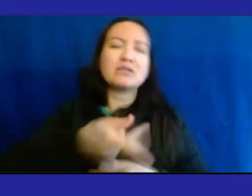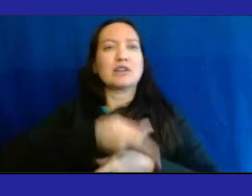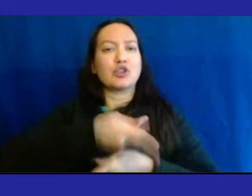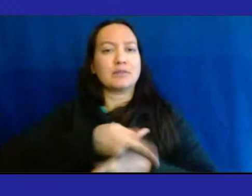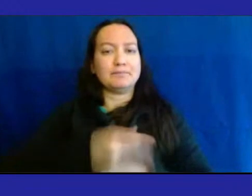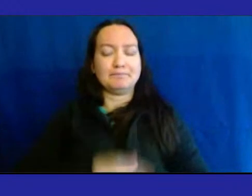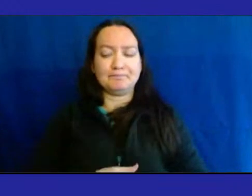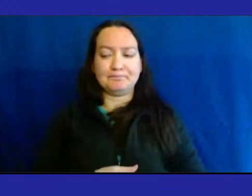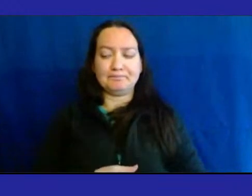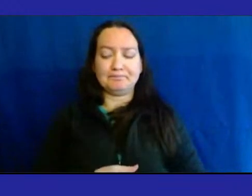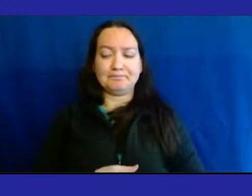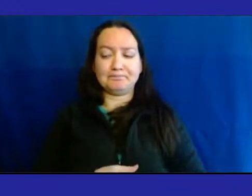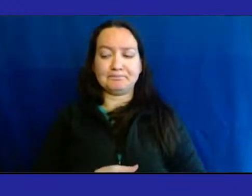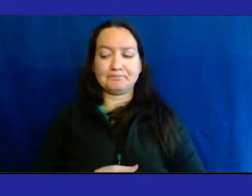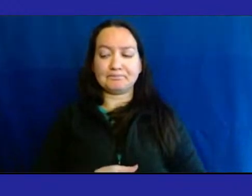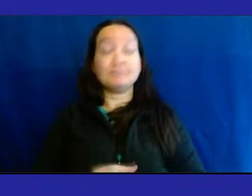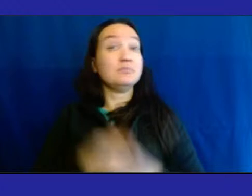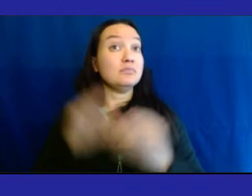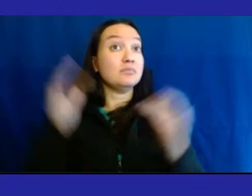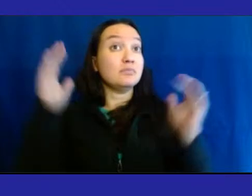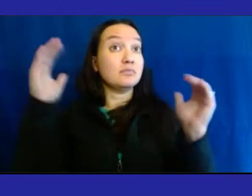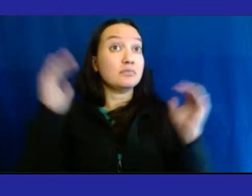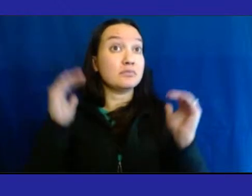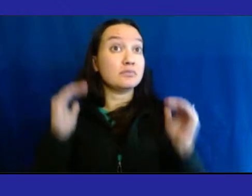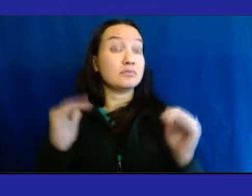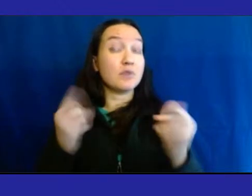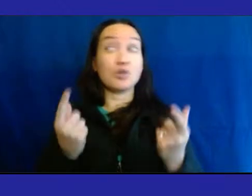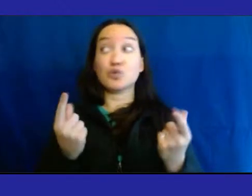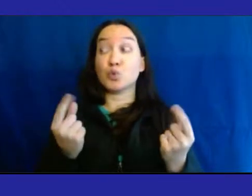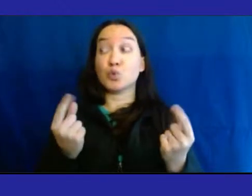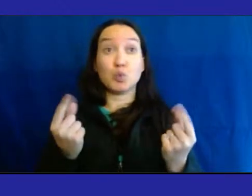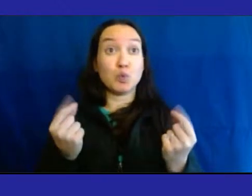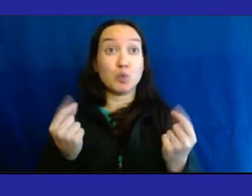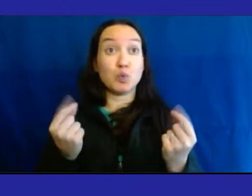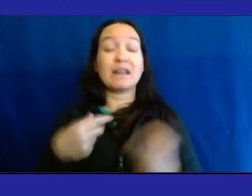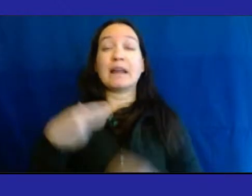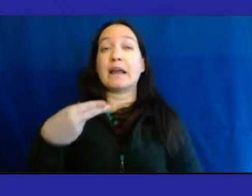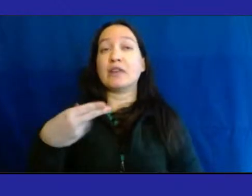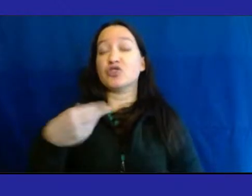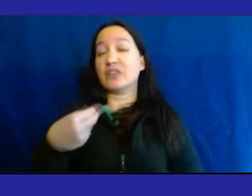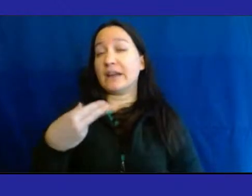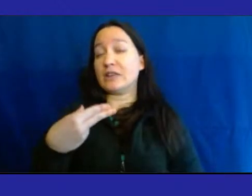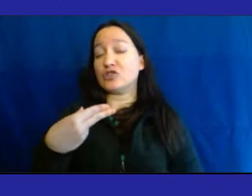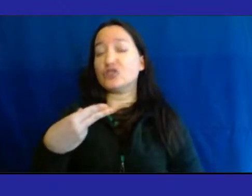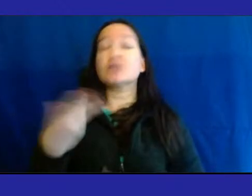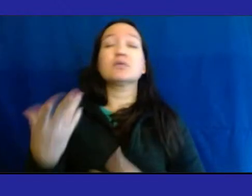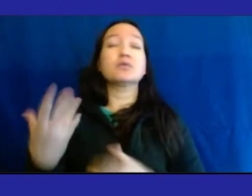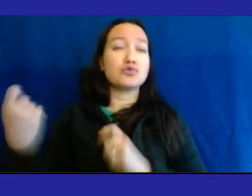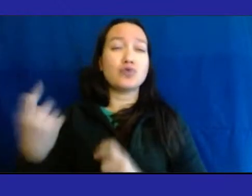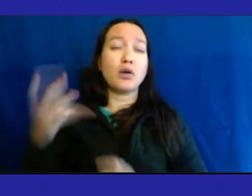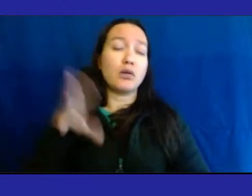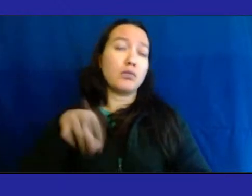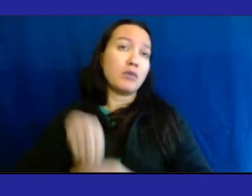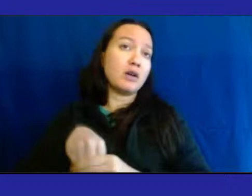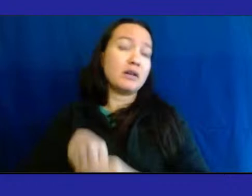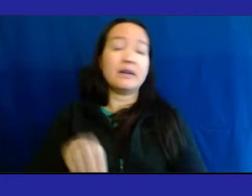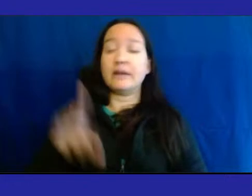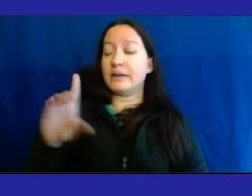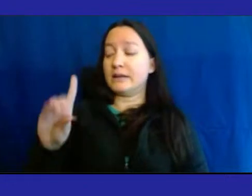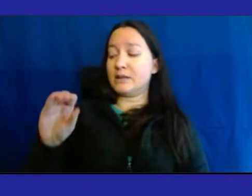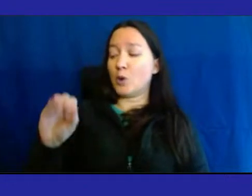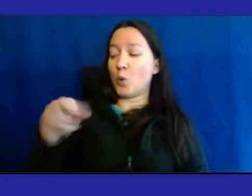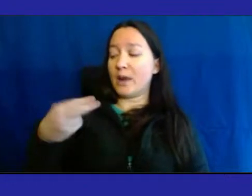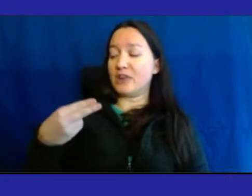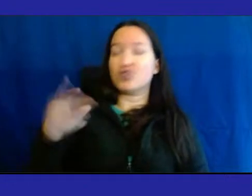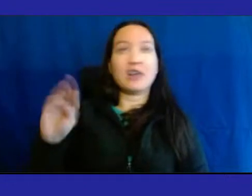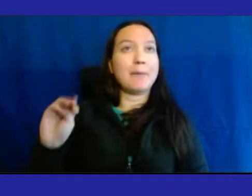So in terms of next steps, as I mentioned, H&H is a core participant in the DOHMH's